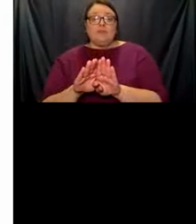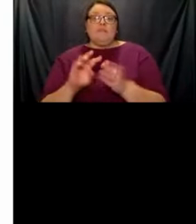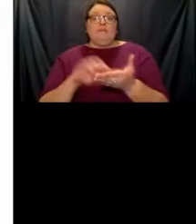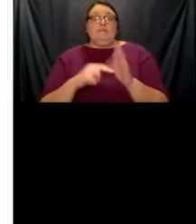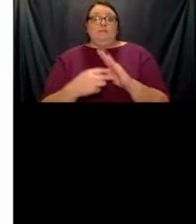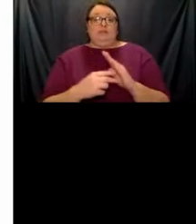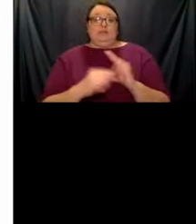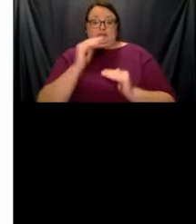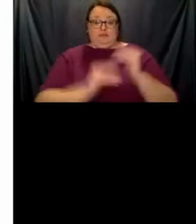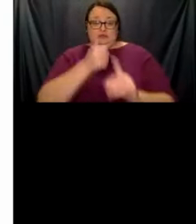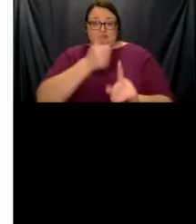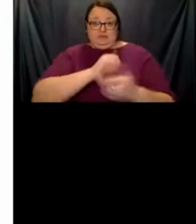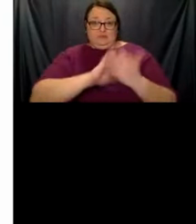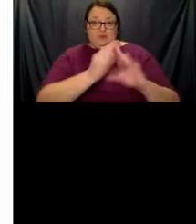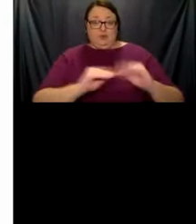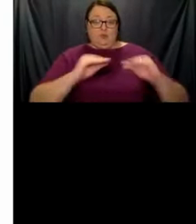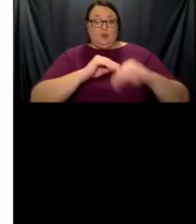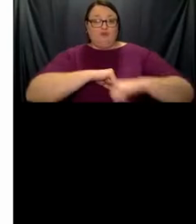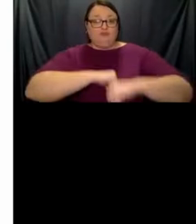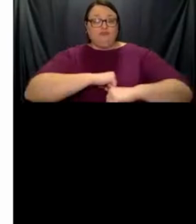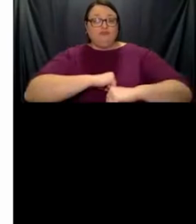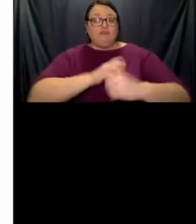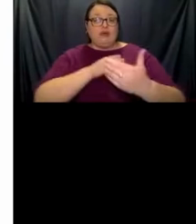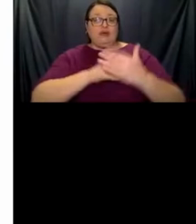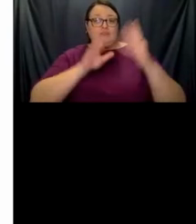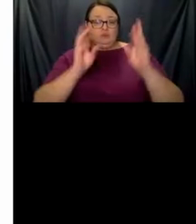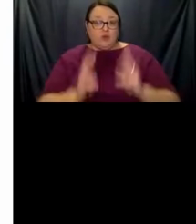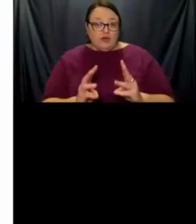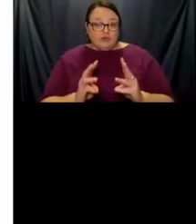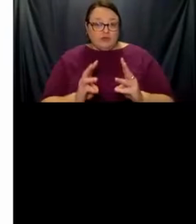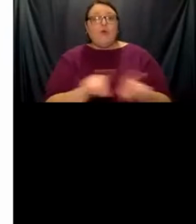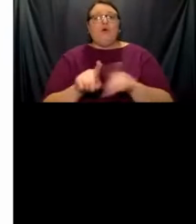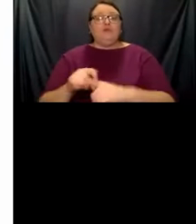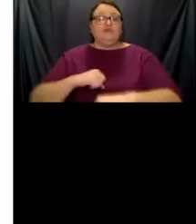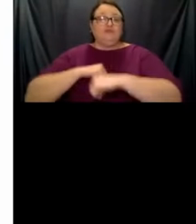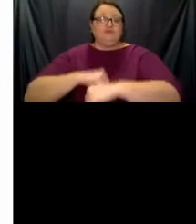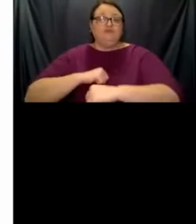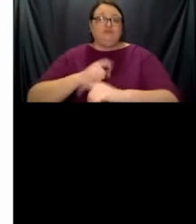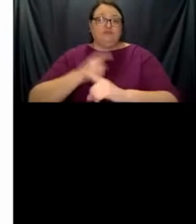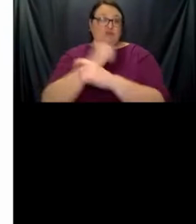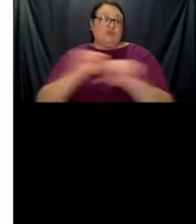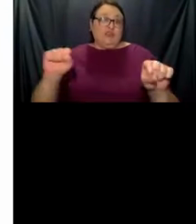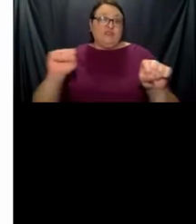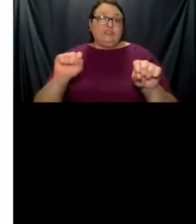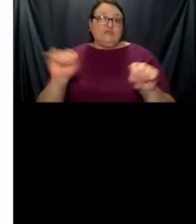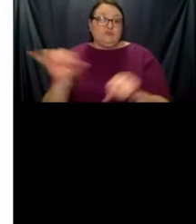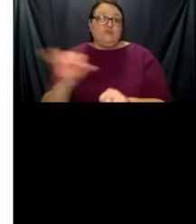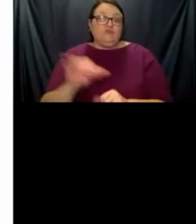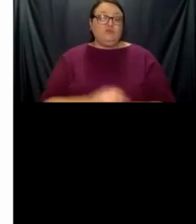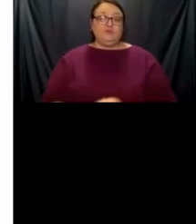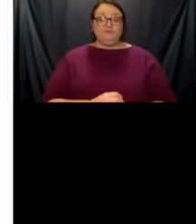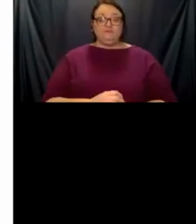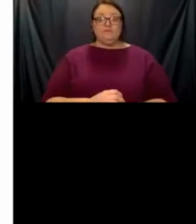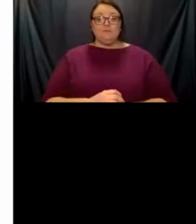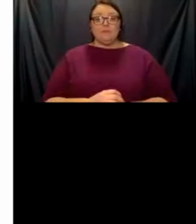cambiar las ventanas y puertas but also to secure it just que from a safety protegen el edificio There